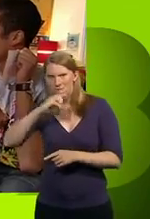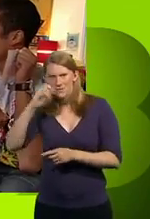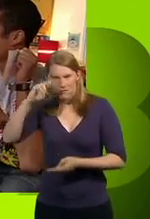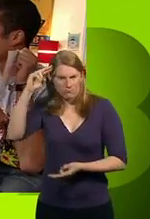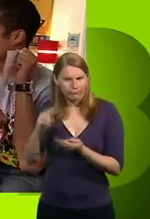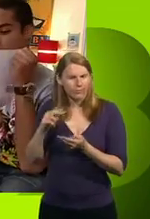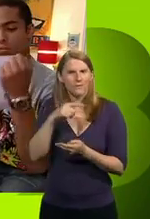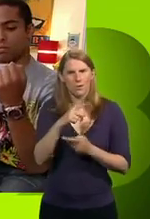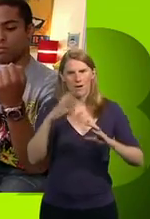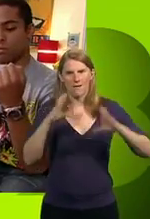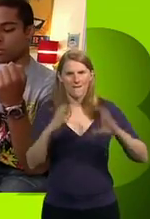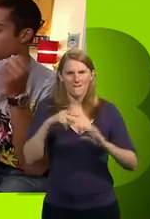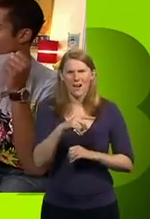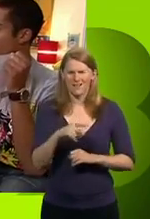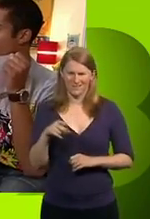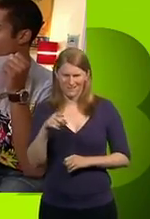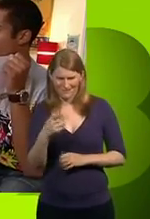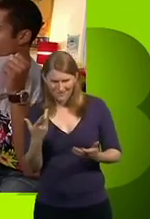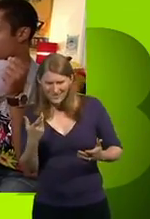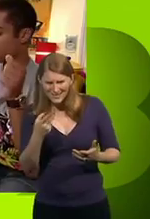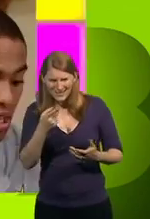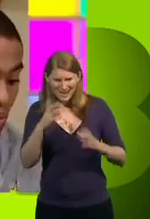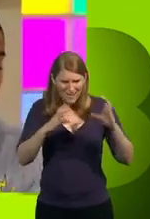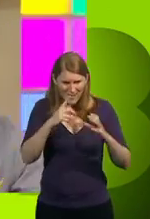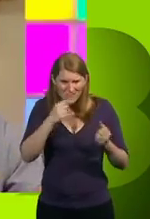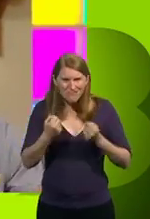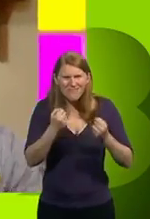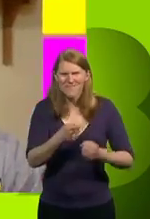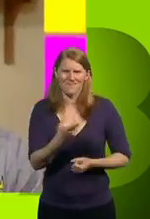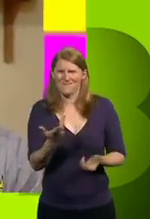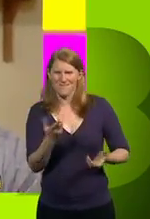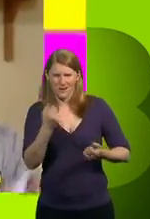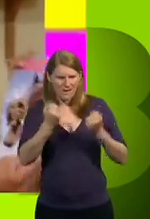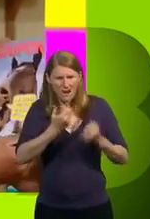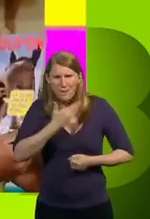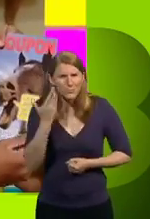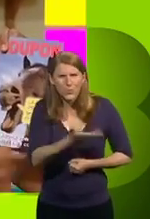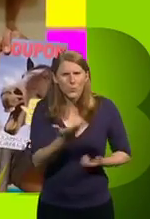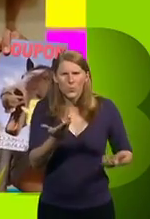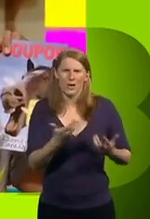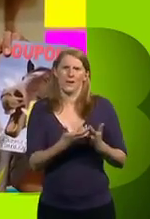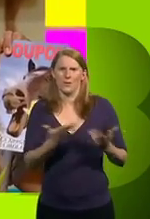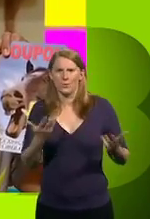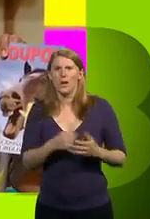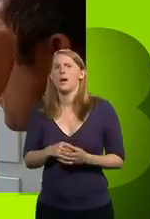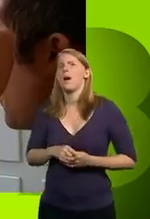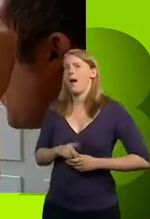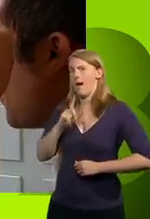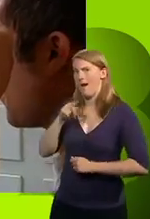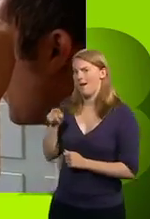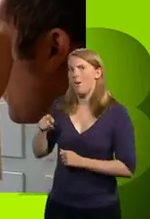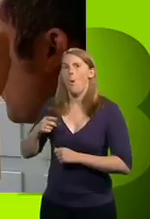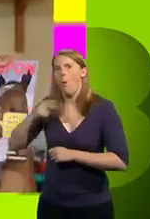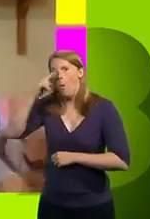can't drive and you haven't got a car. What are you going to do with a caravan? Use it to store a year's supply of horse food, going cheap with this coupon. You haven't